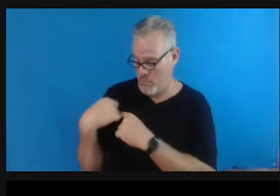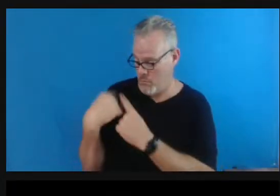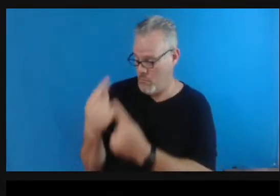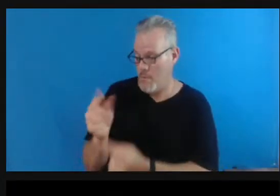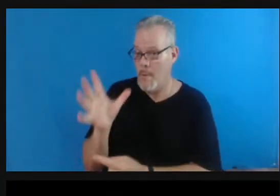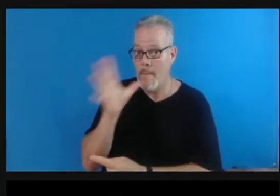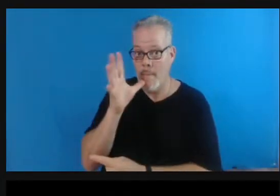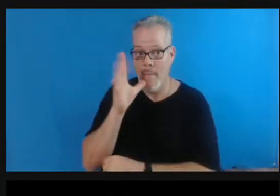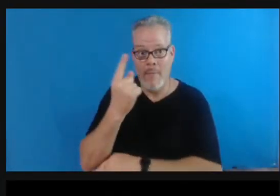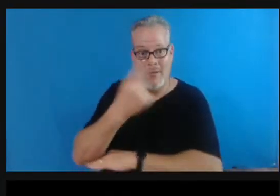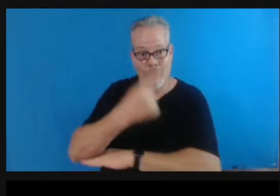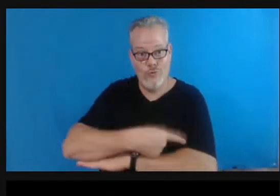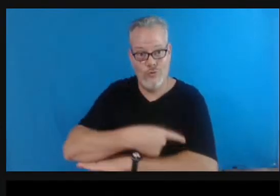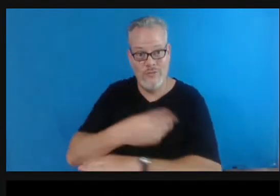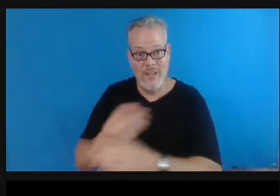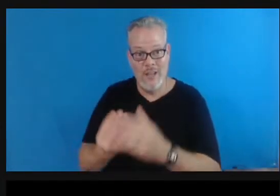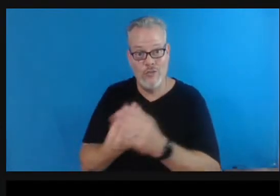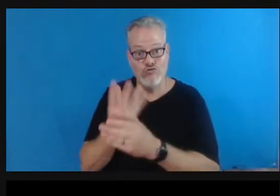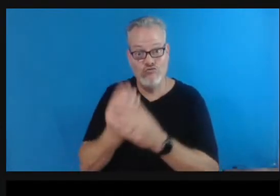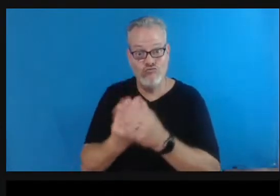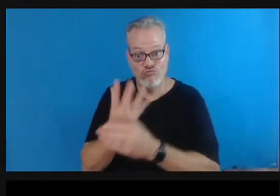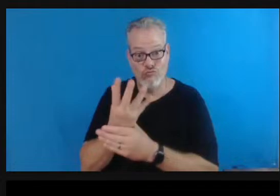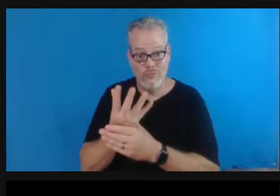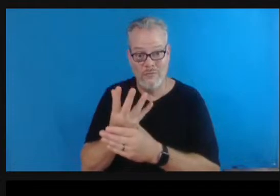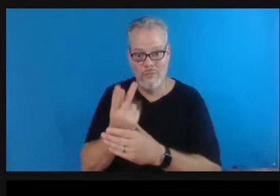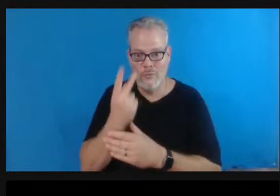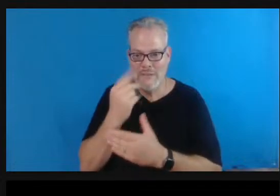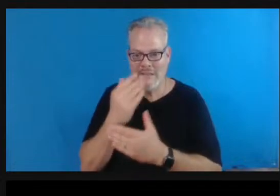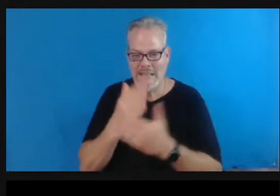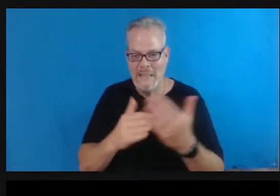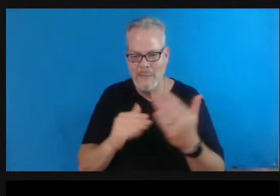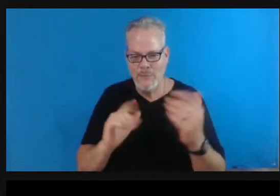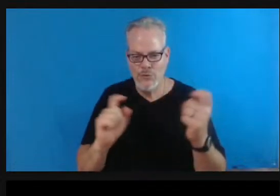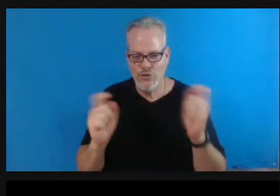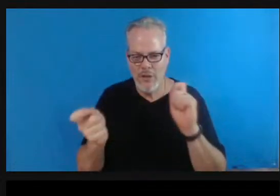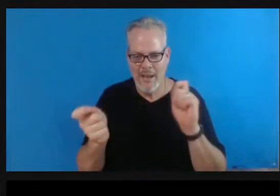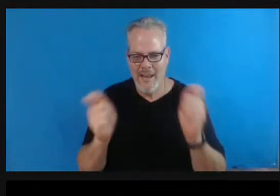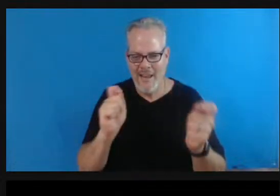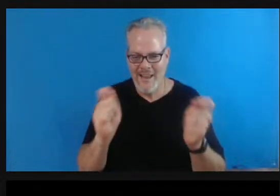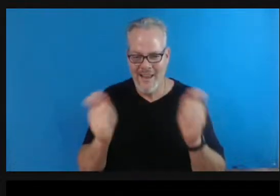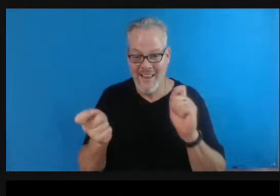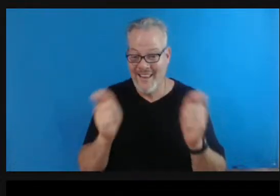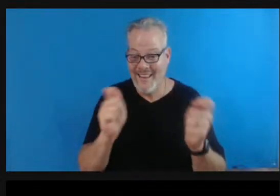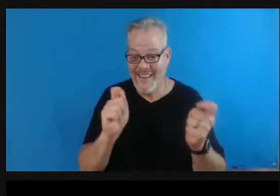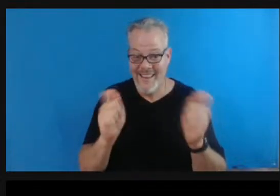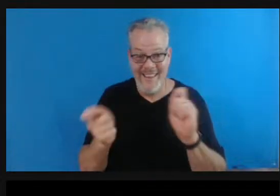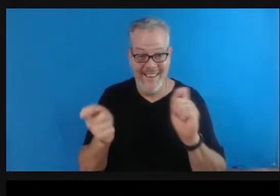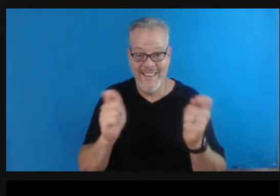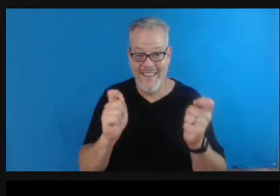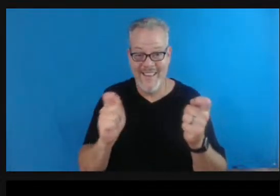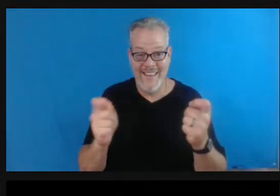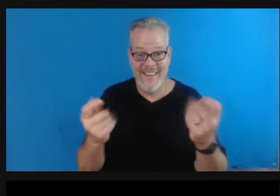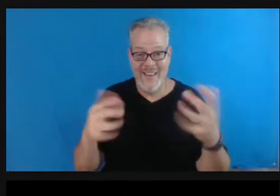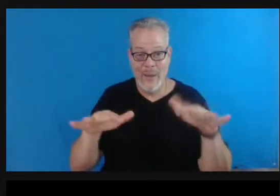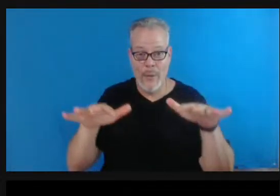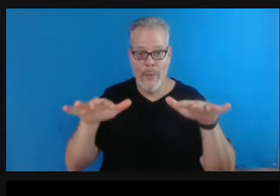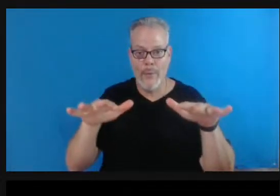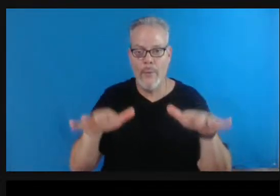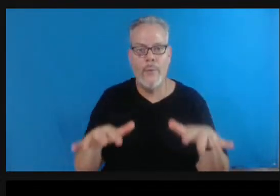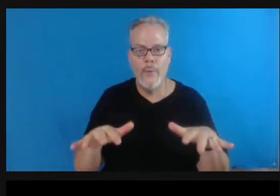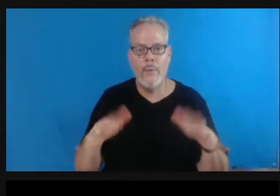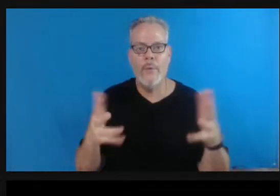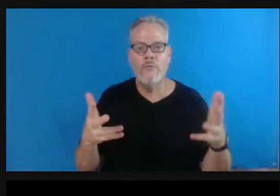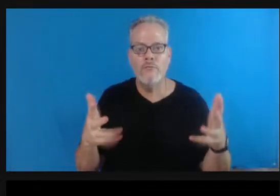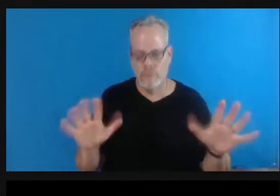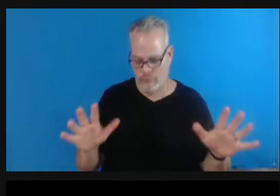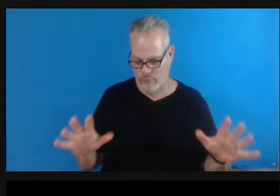up, a little bit of overturning over here. And that's really what we see, apart from the glow is still going on there.